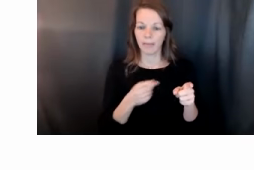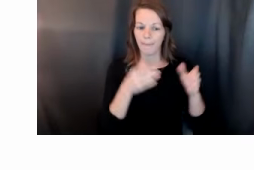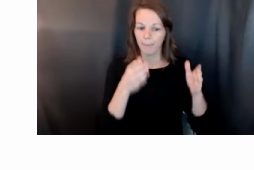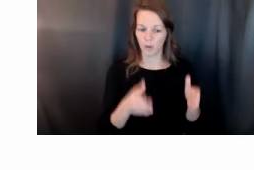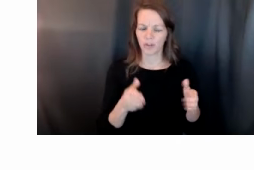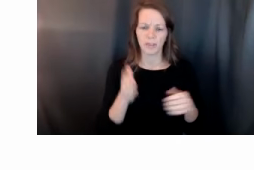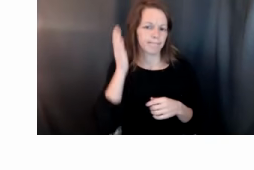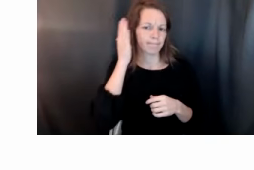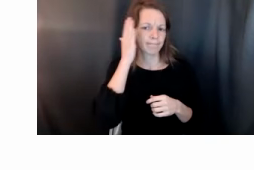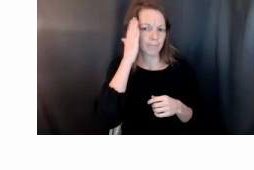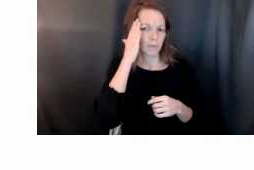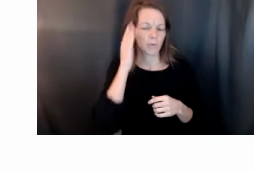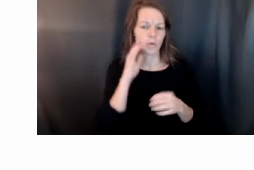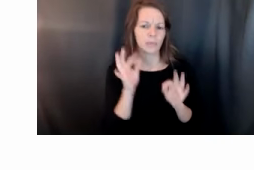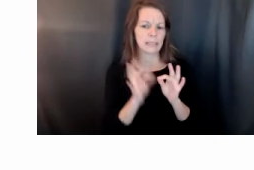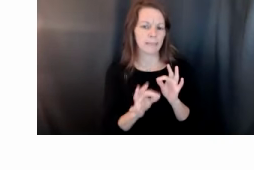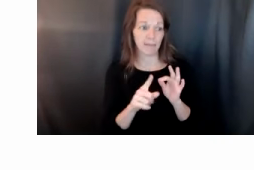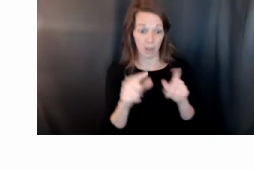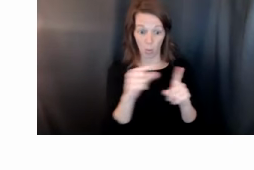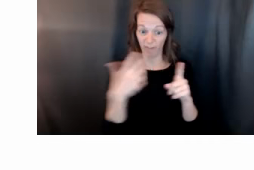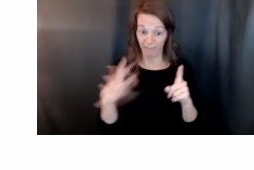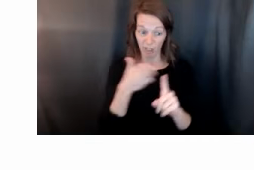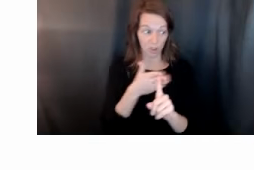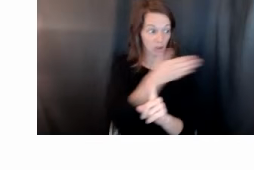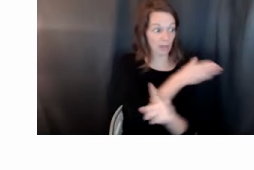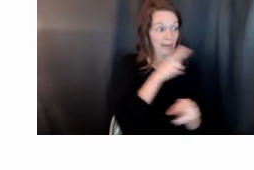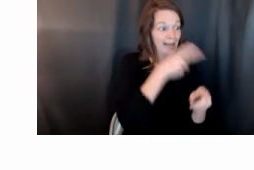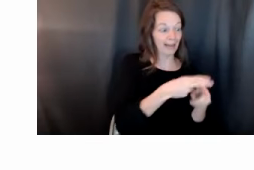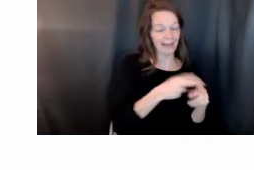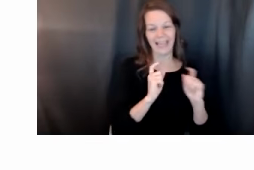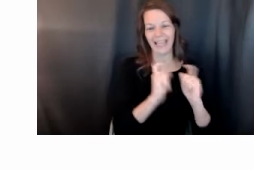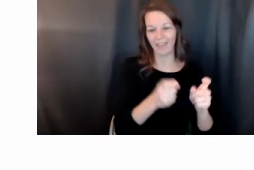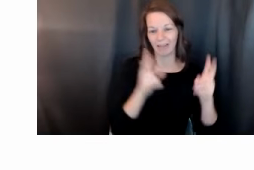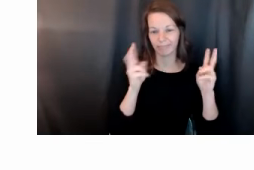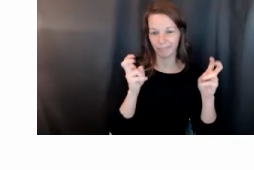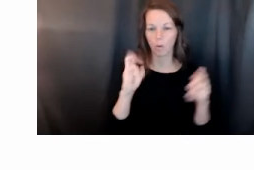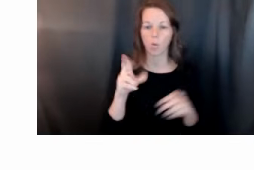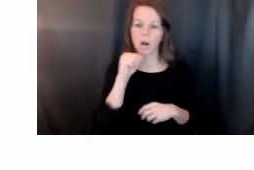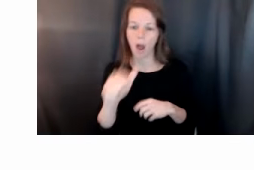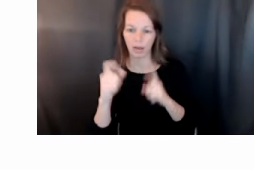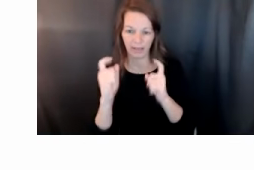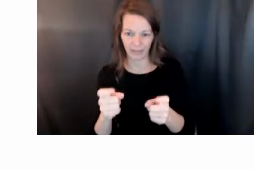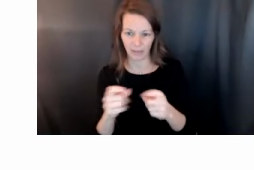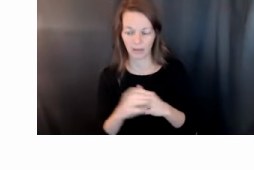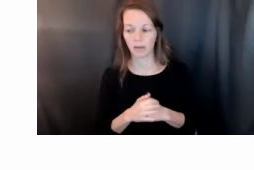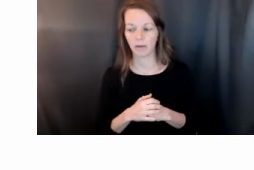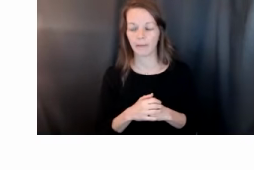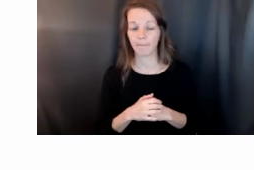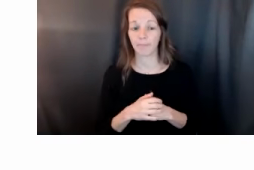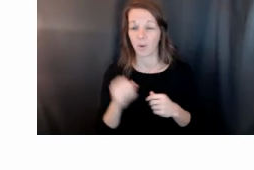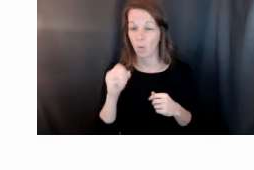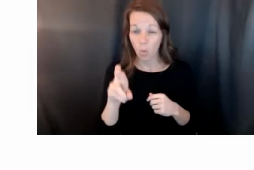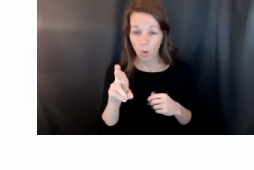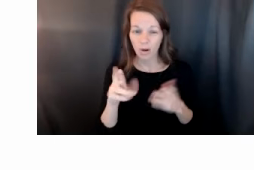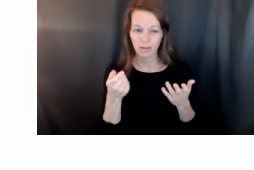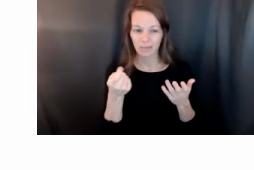attuned to simply whether a word has been given or not given? Or instead, is there a